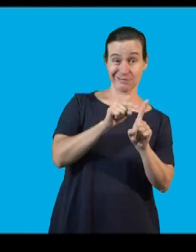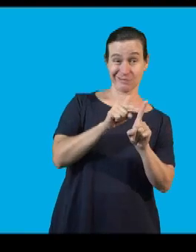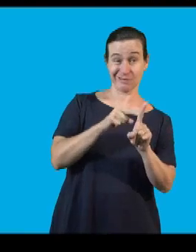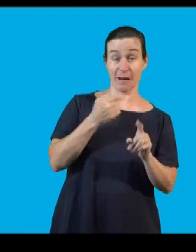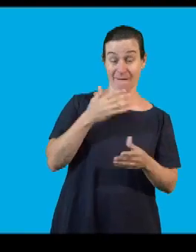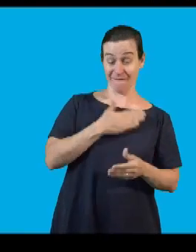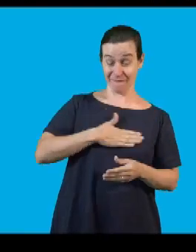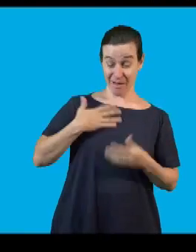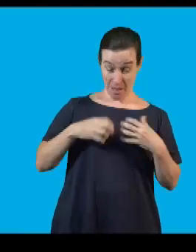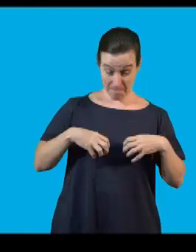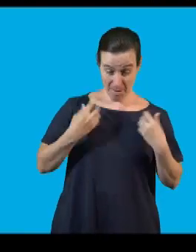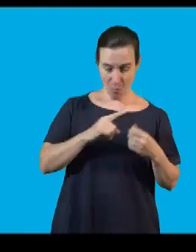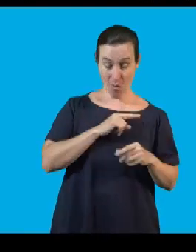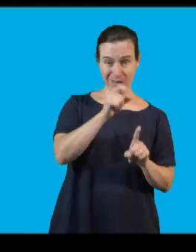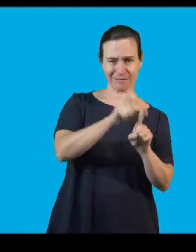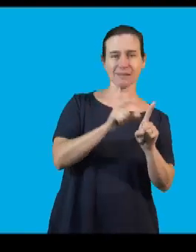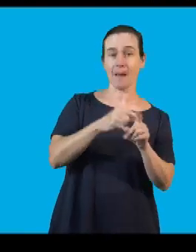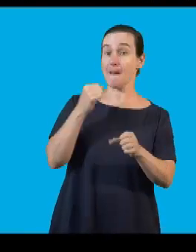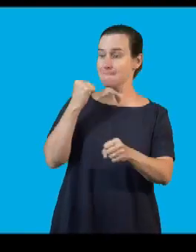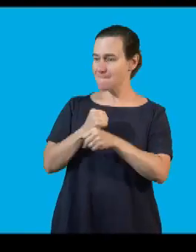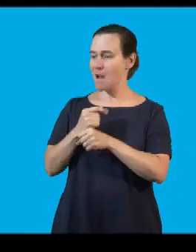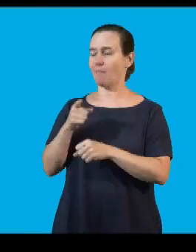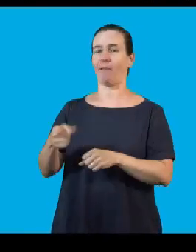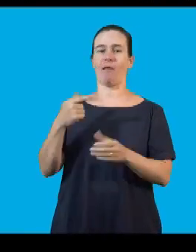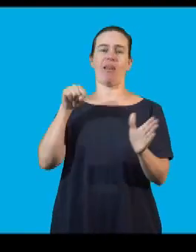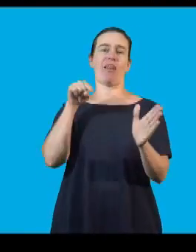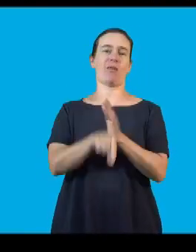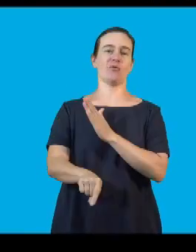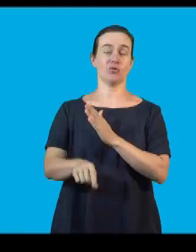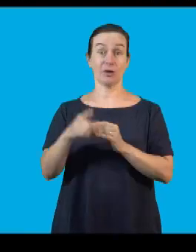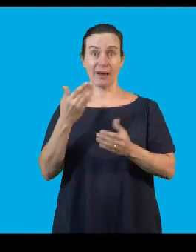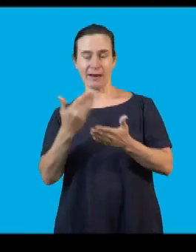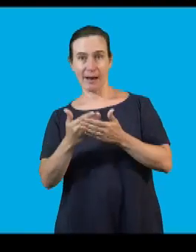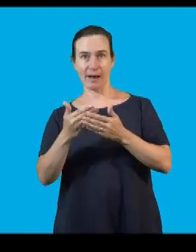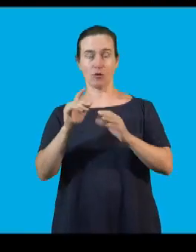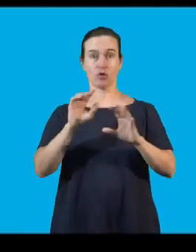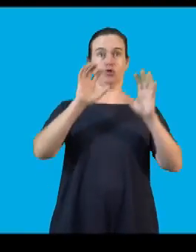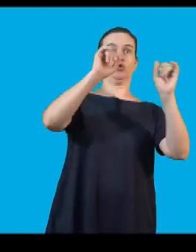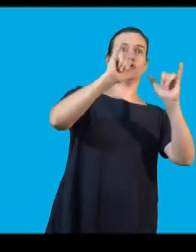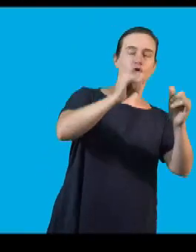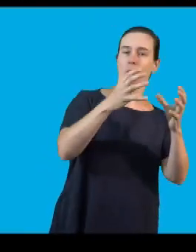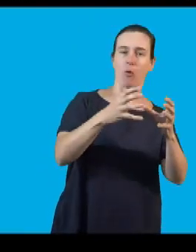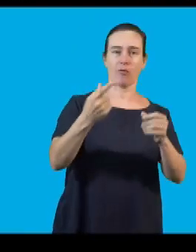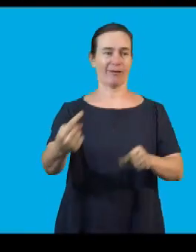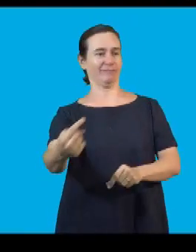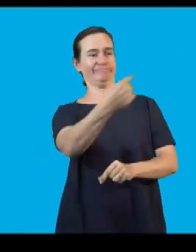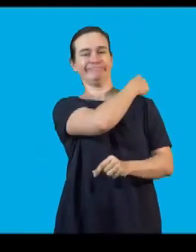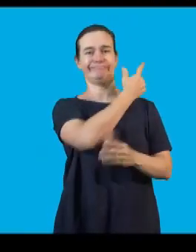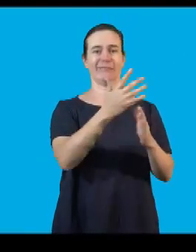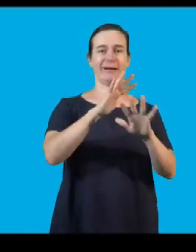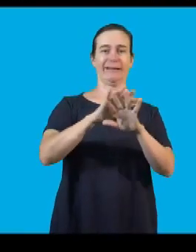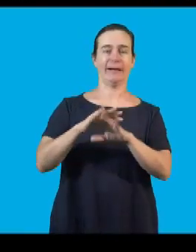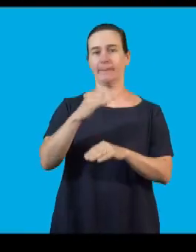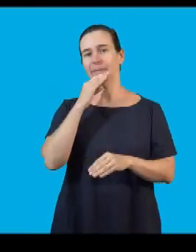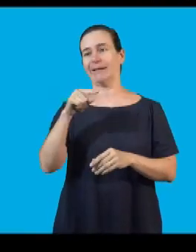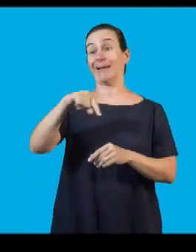the match. So he wasn't playing the goalie very well. He didn't do very well what he was supposed to do. And Andy is not impressed